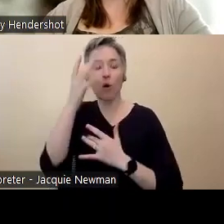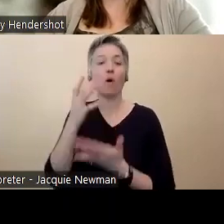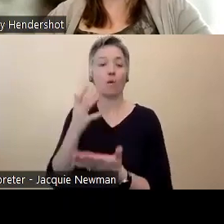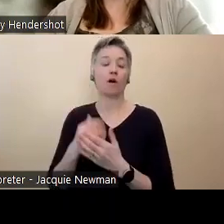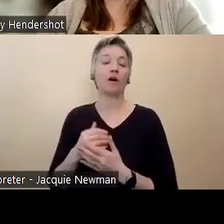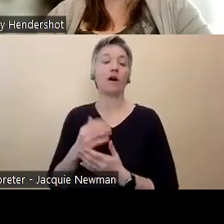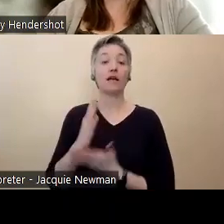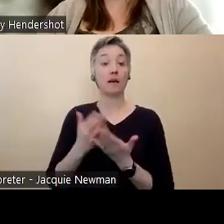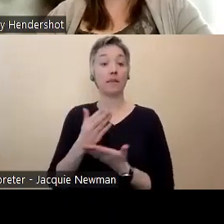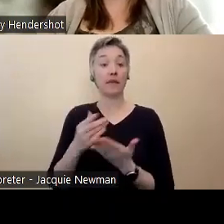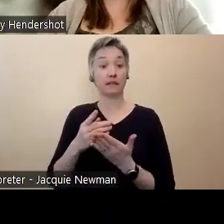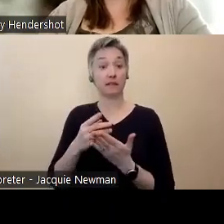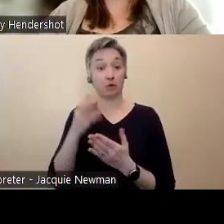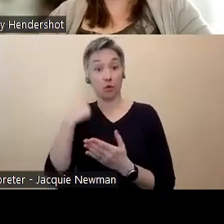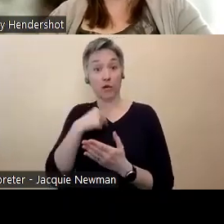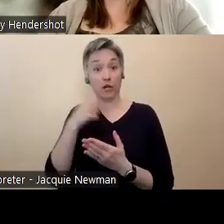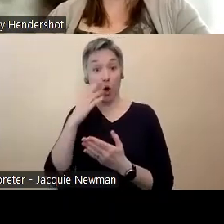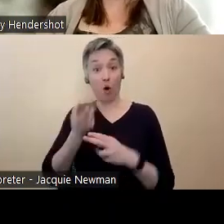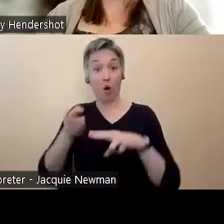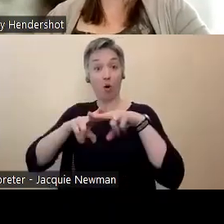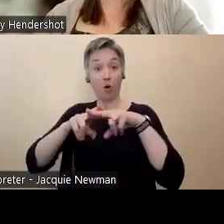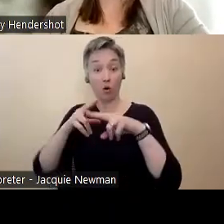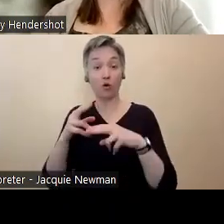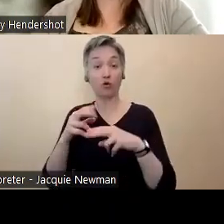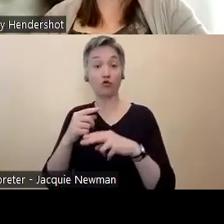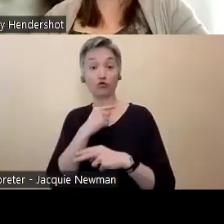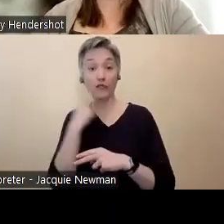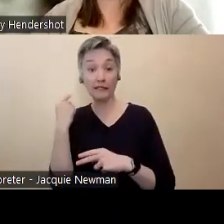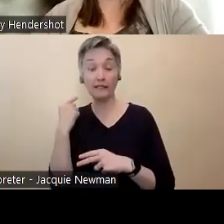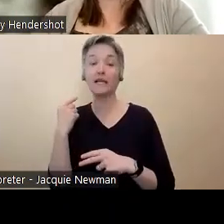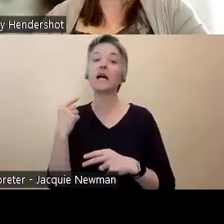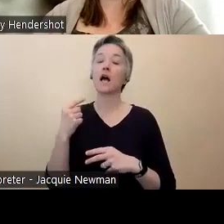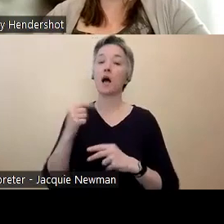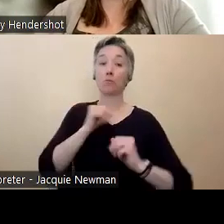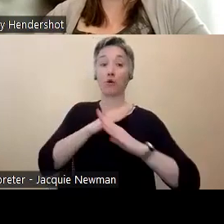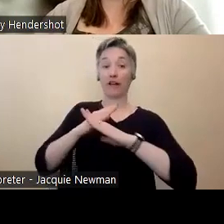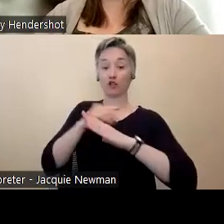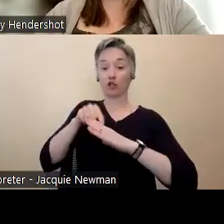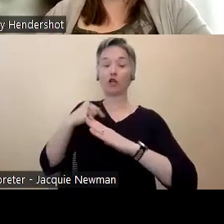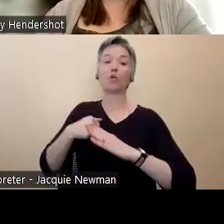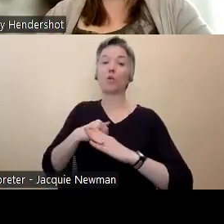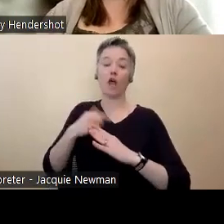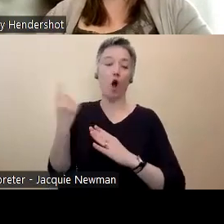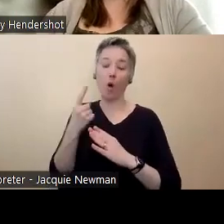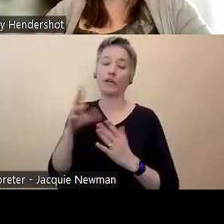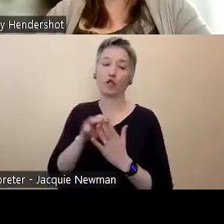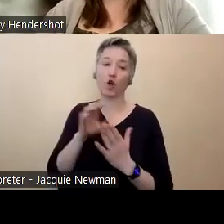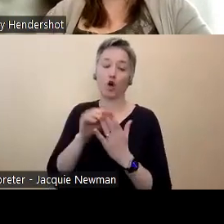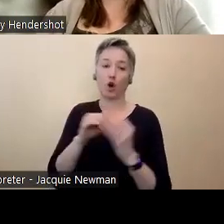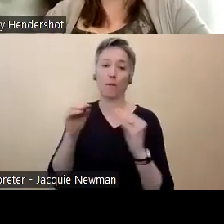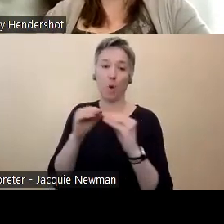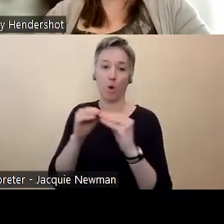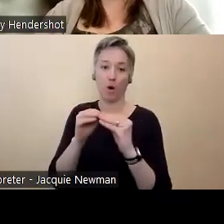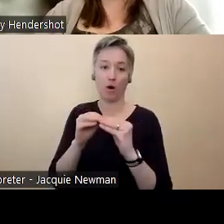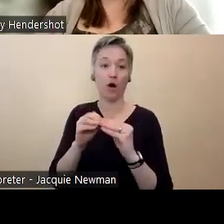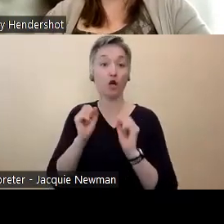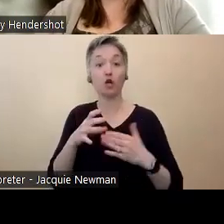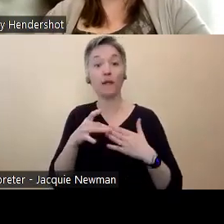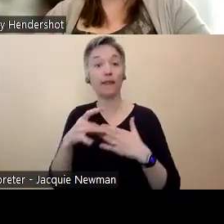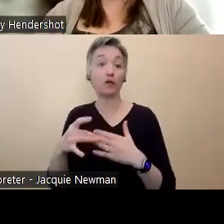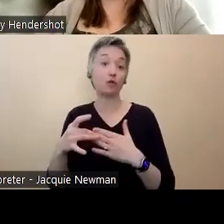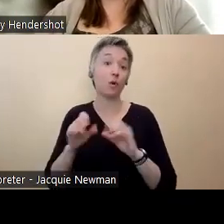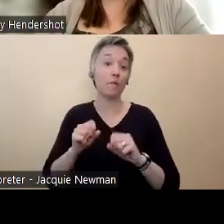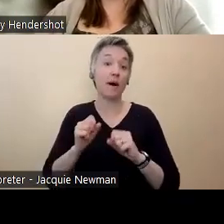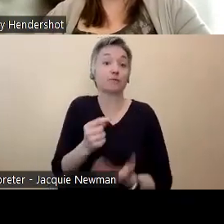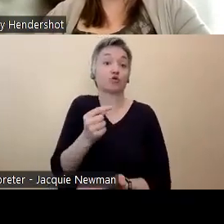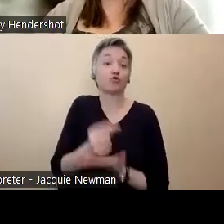reduction strategies are constantly changing as we learn more and more data is collected. And this could lead to possible future treatments